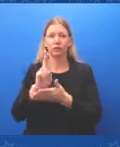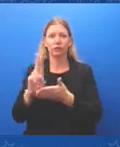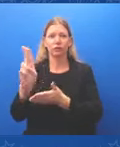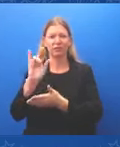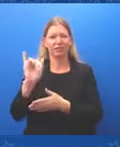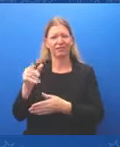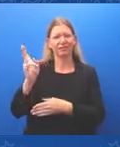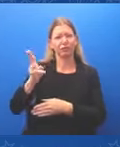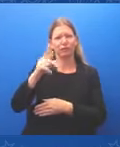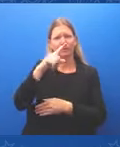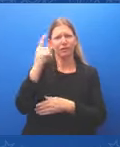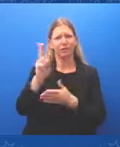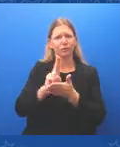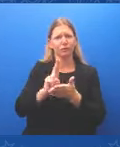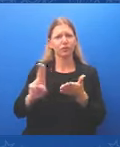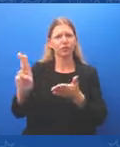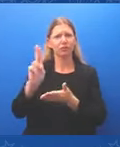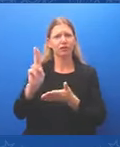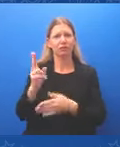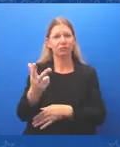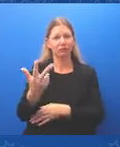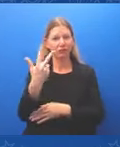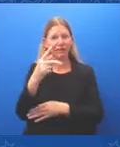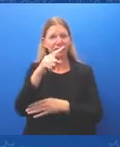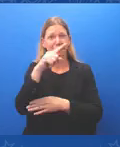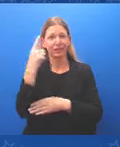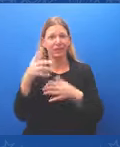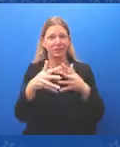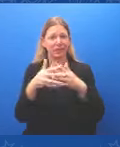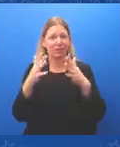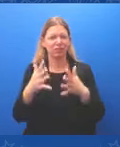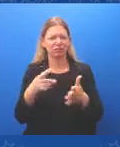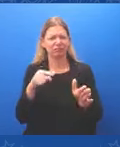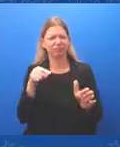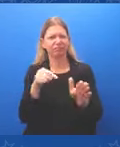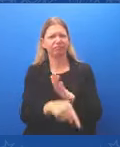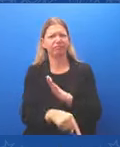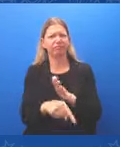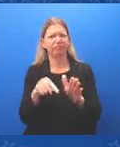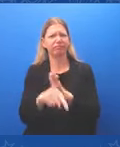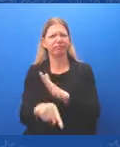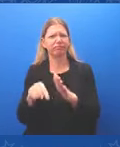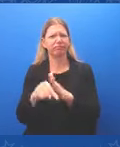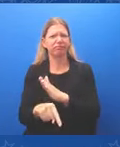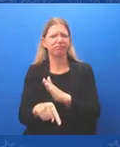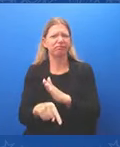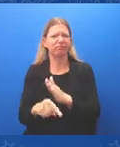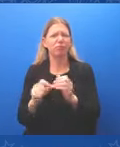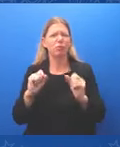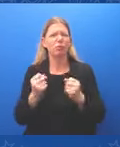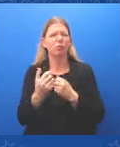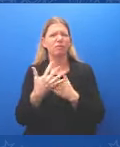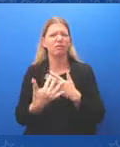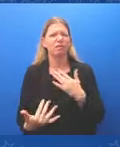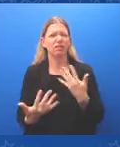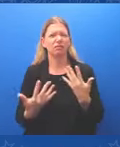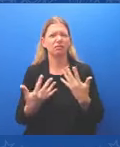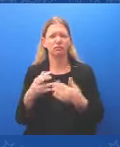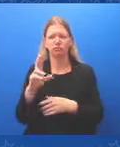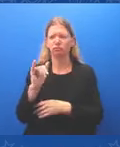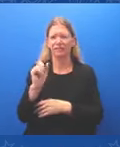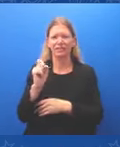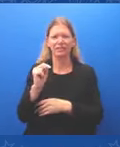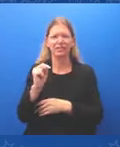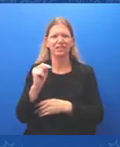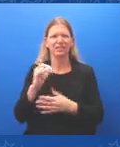blood. Racist violence today harkens back to the church bombings of the cross and the cross burnings. You know, in